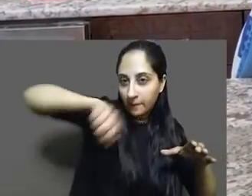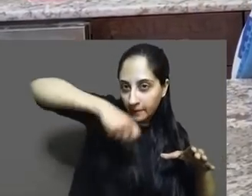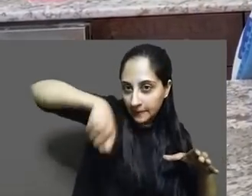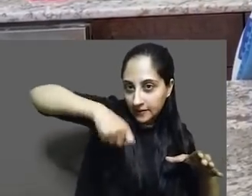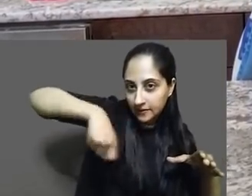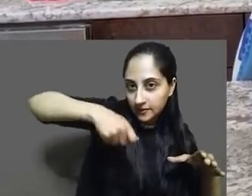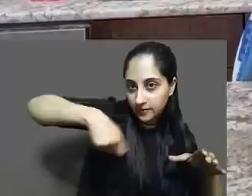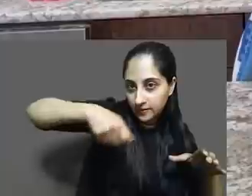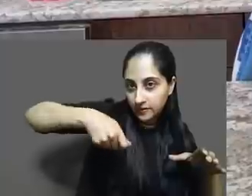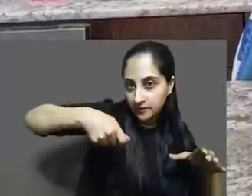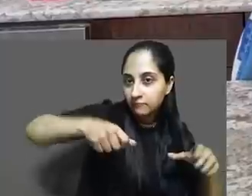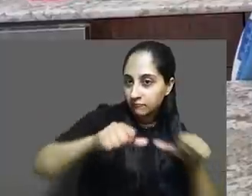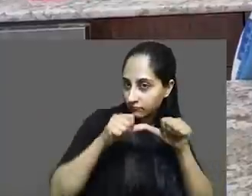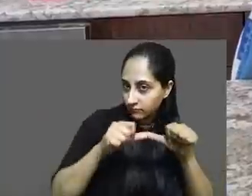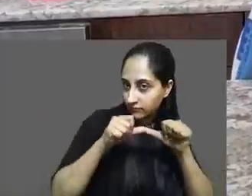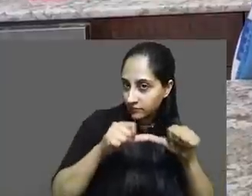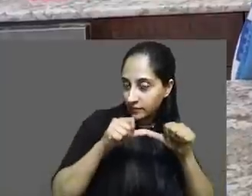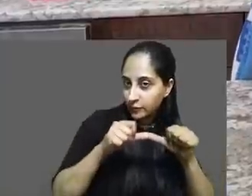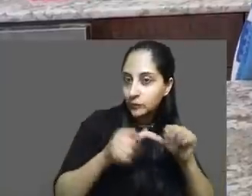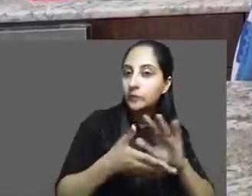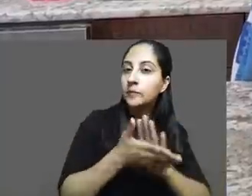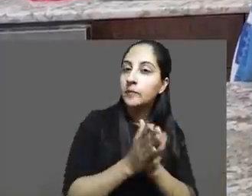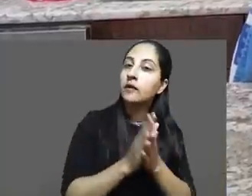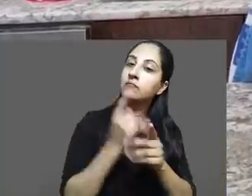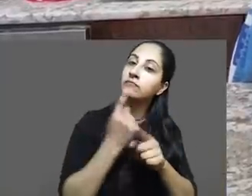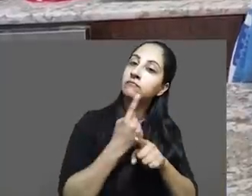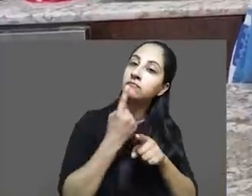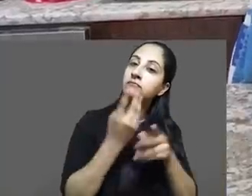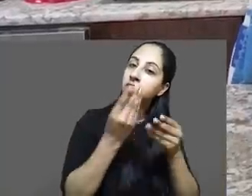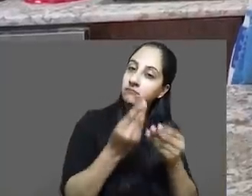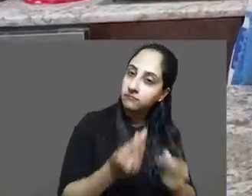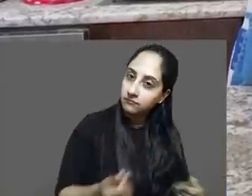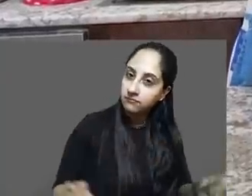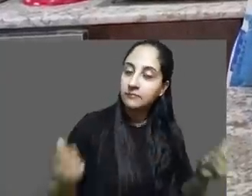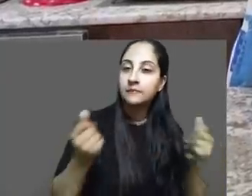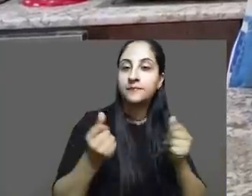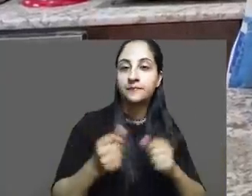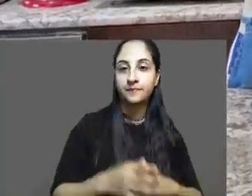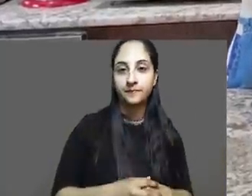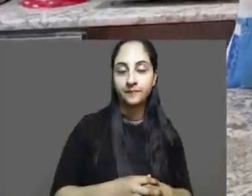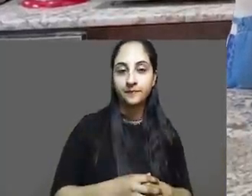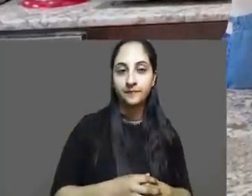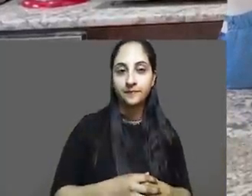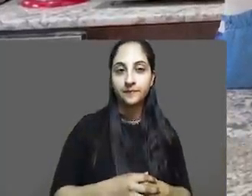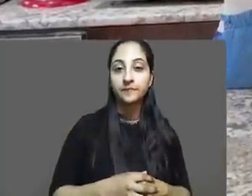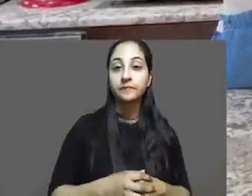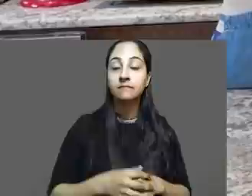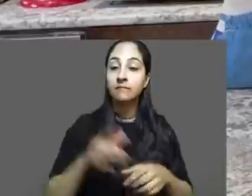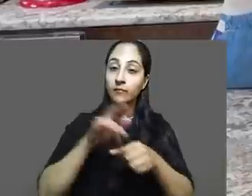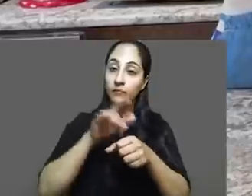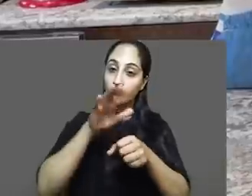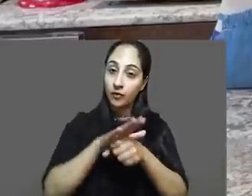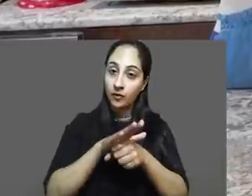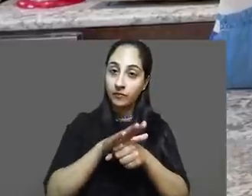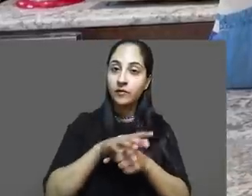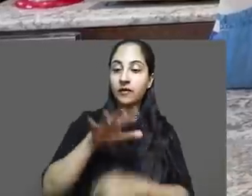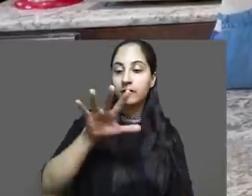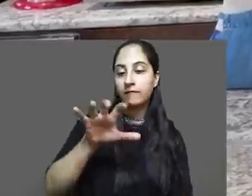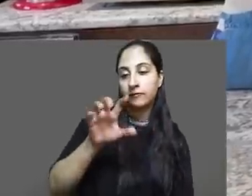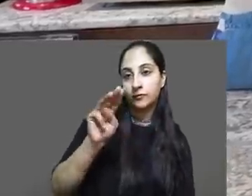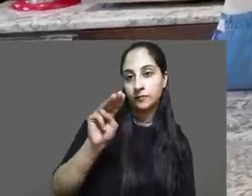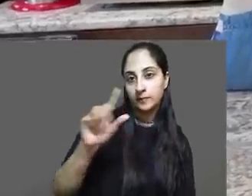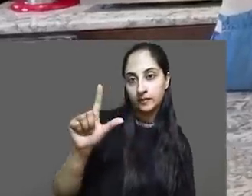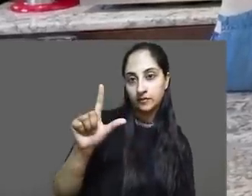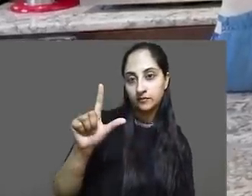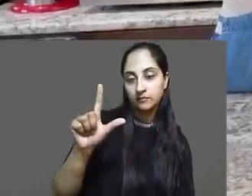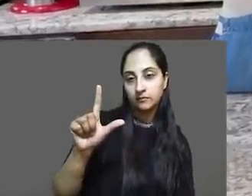milk is in there, we need to keep stirring so that it blends in properly. Okay. You use 500 ml of the cream soda. That is also